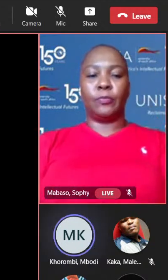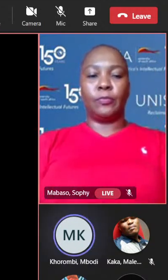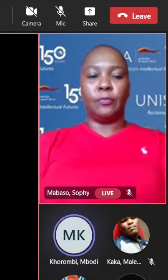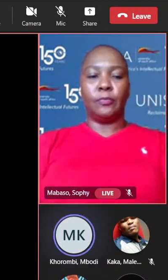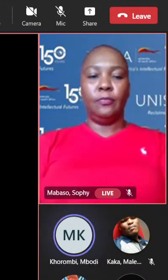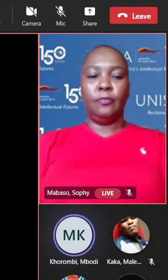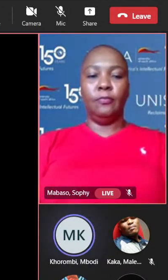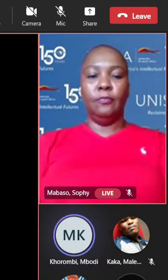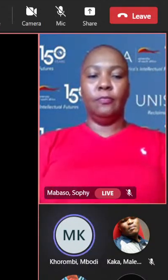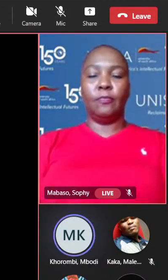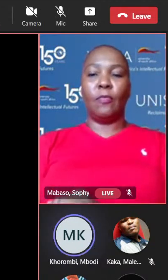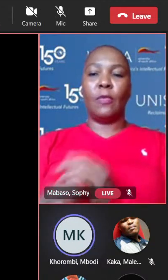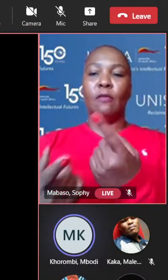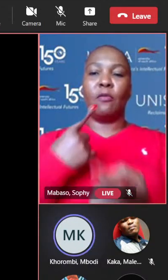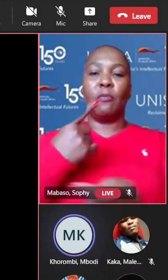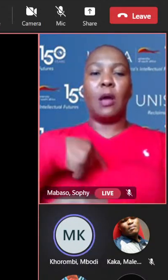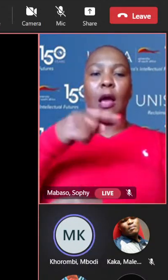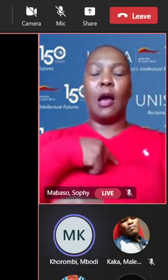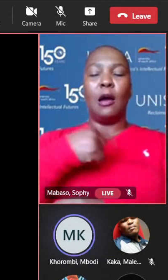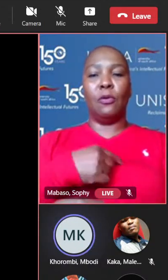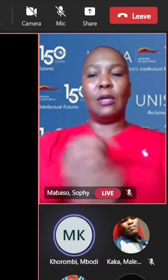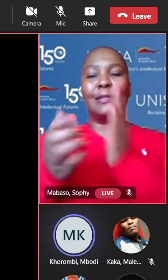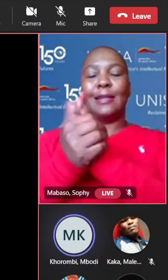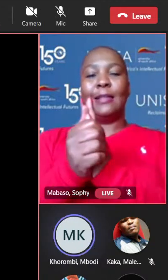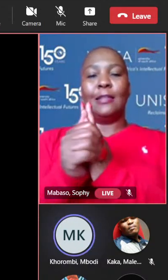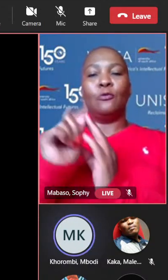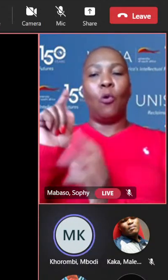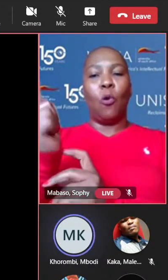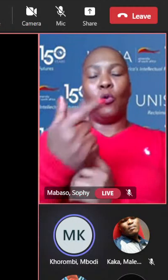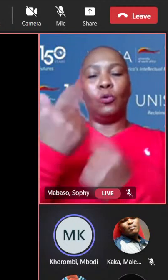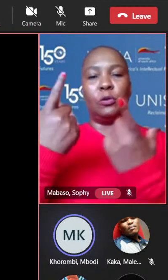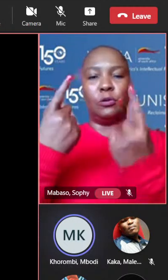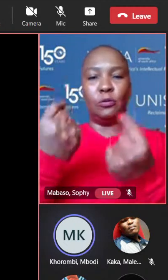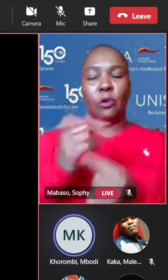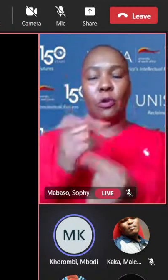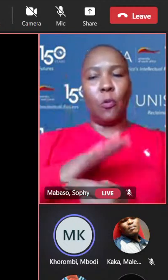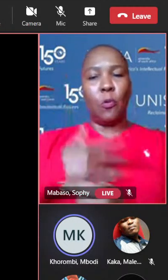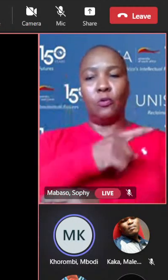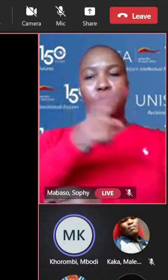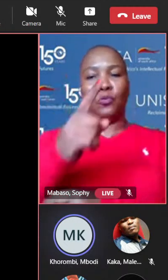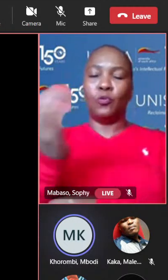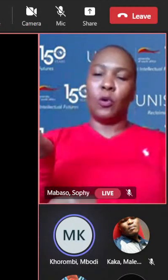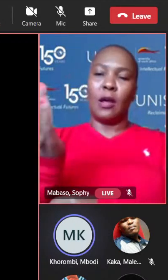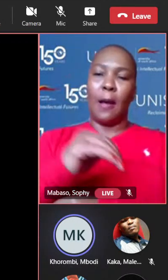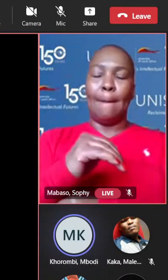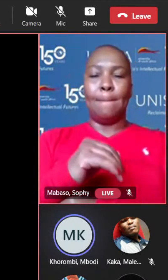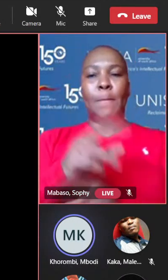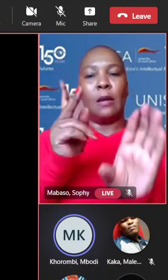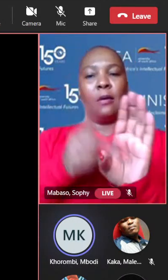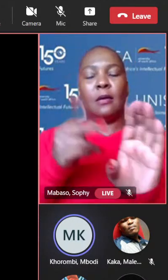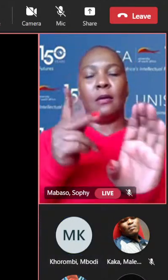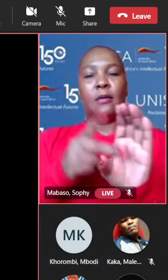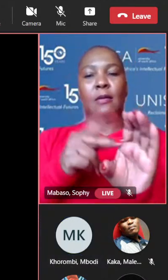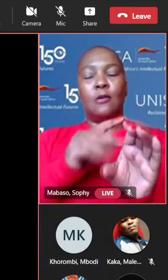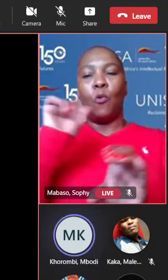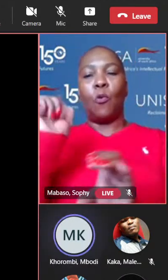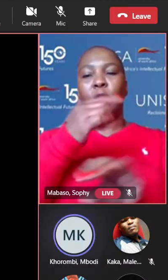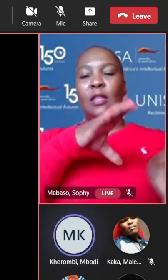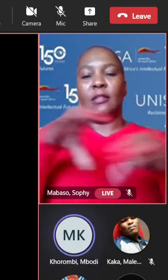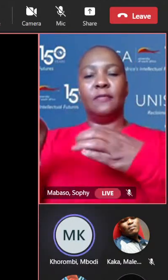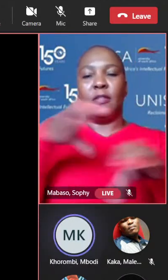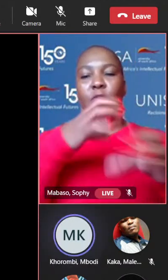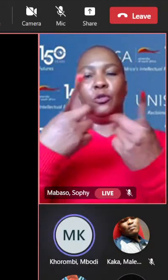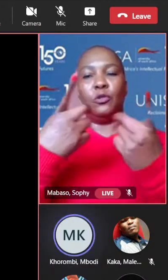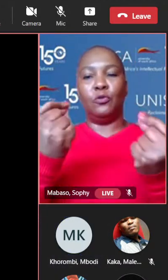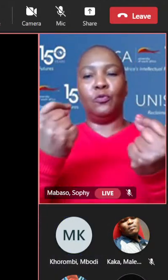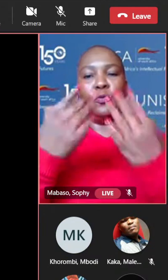from our side, that's all that we can do. We just want you to come and participate in all the activities that we are doing. Thank you very